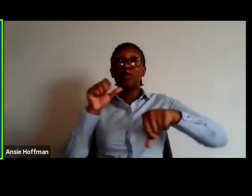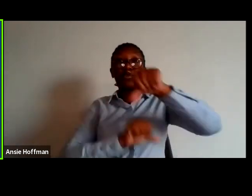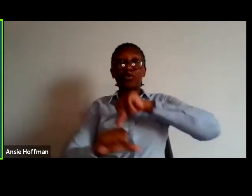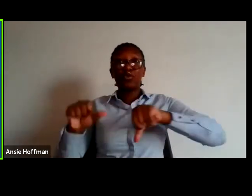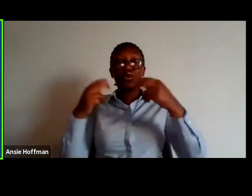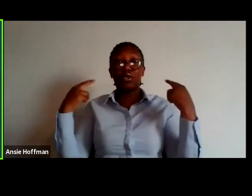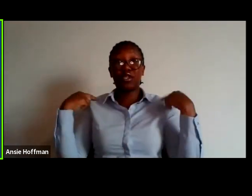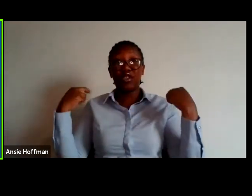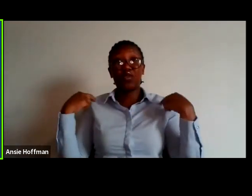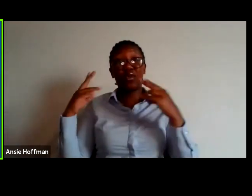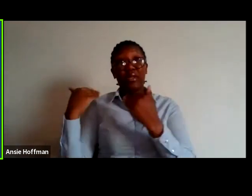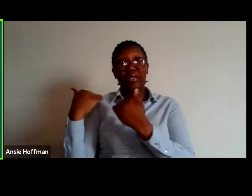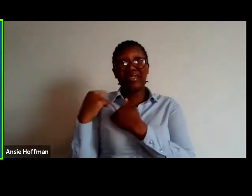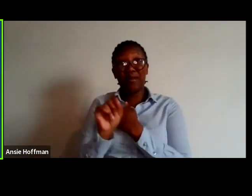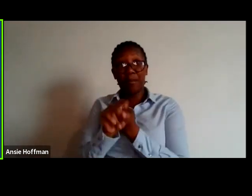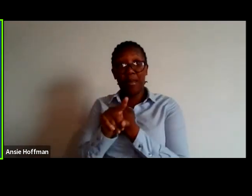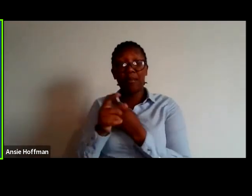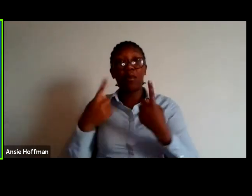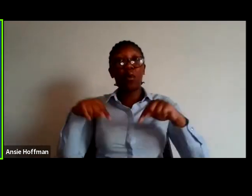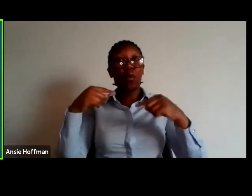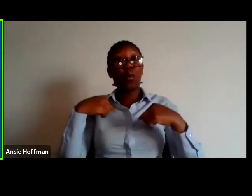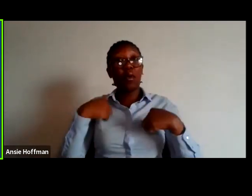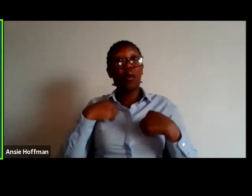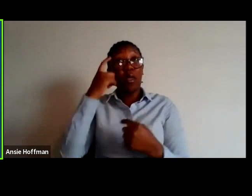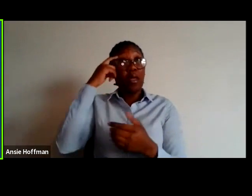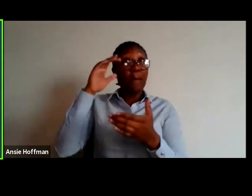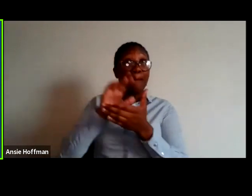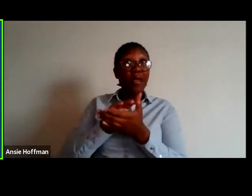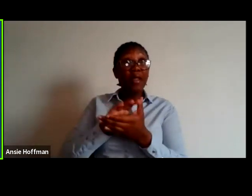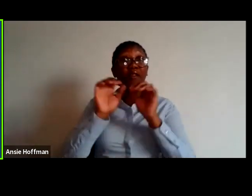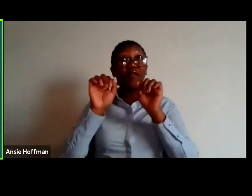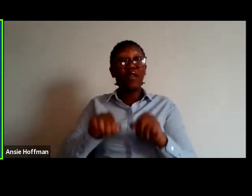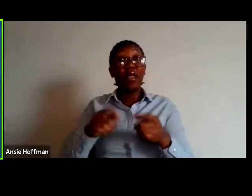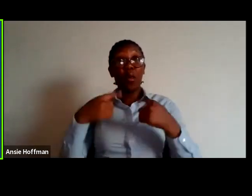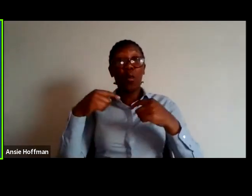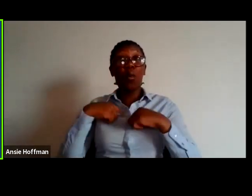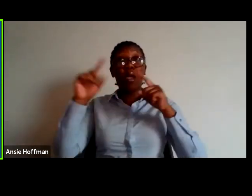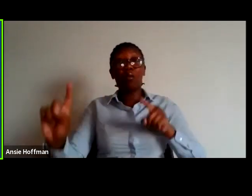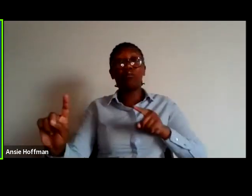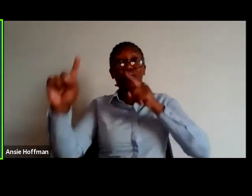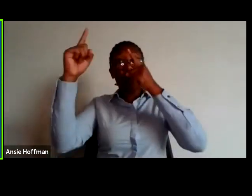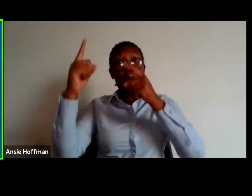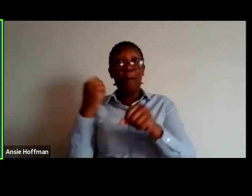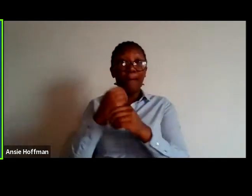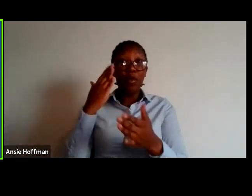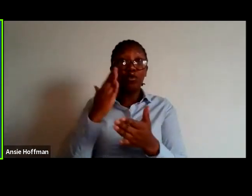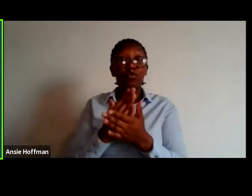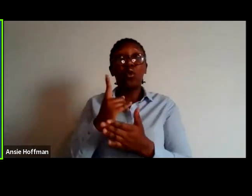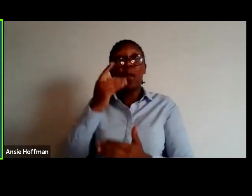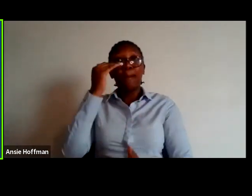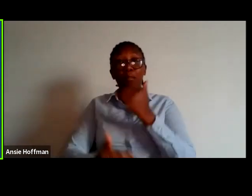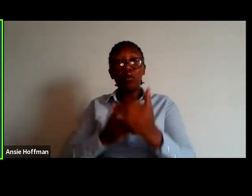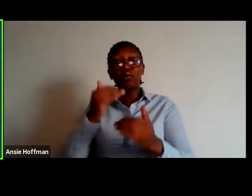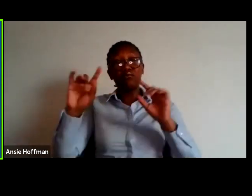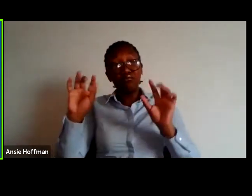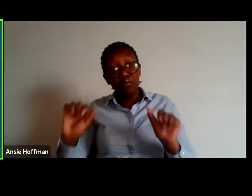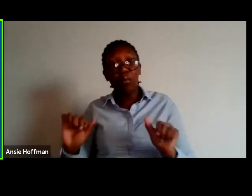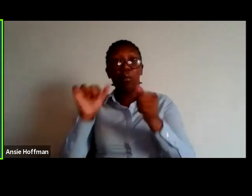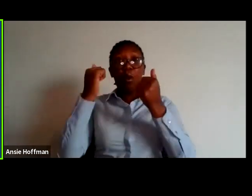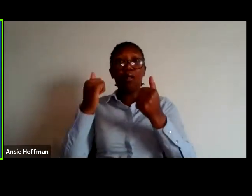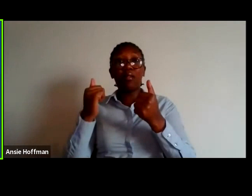believe this will help us to achieve our goal of ensuring voluntary compliance among our traders